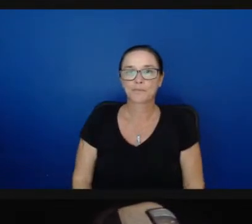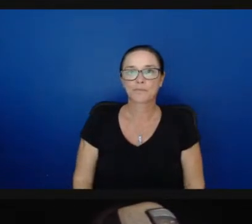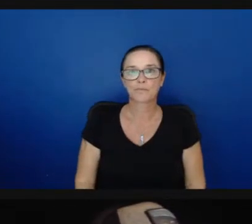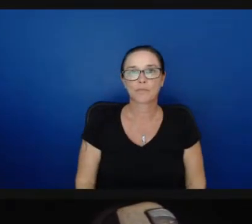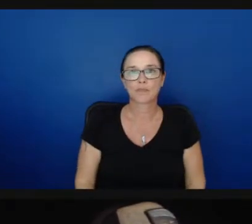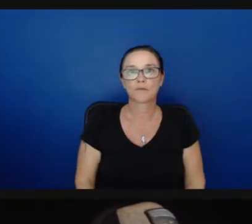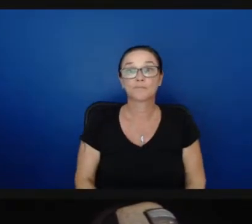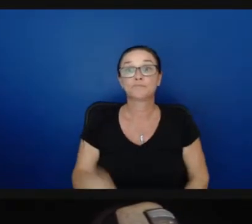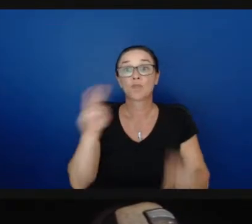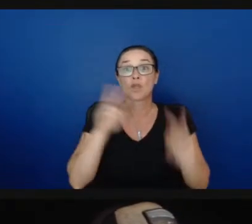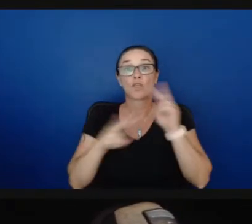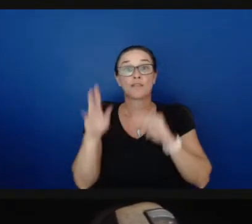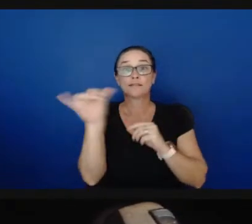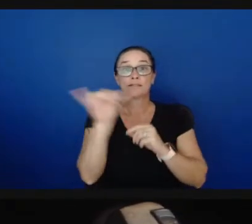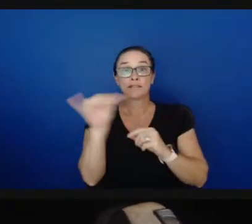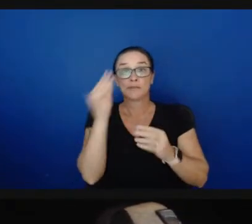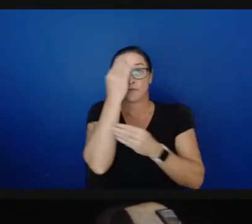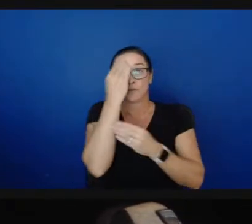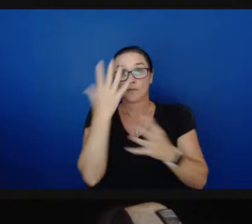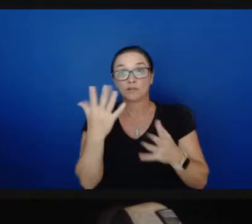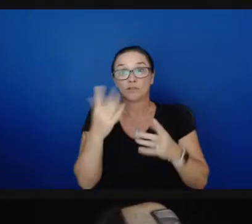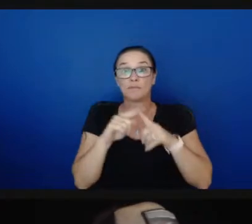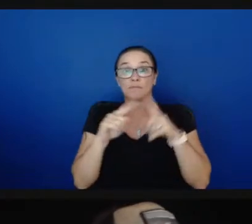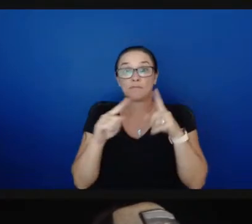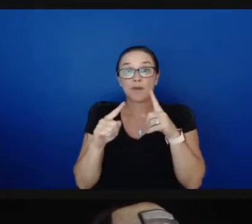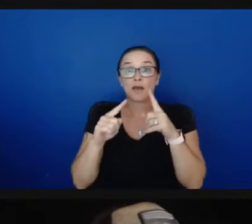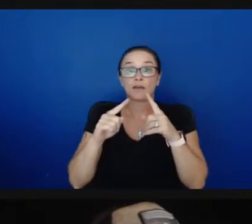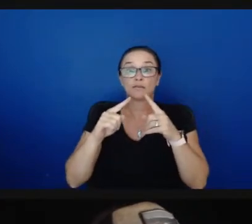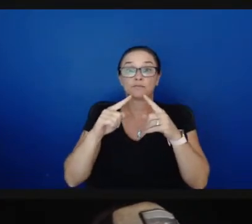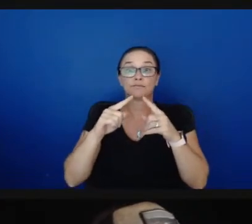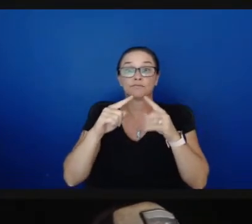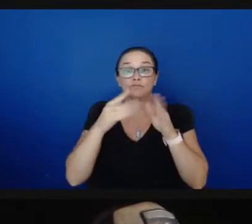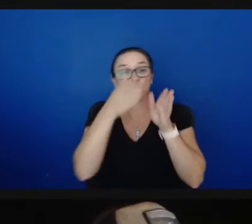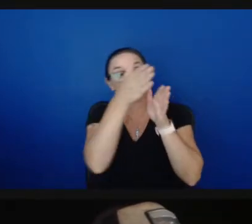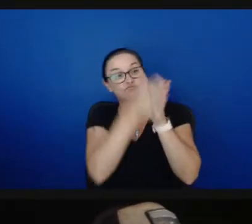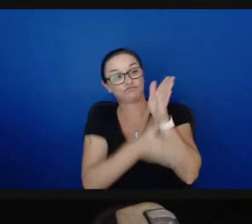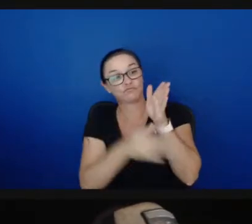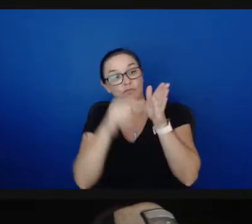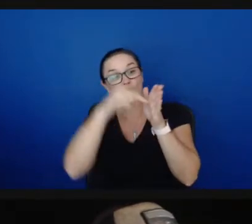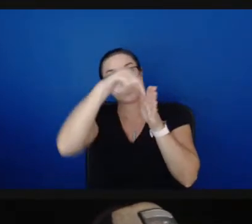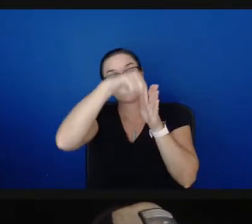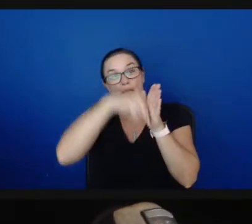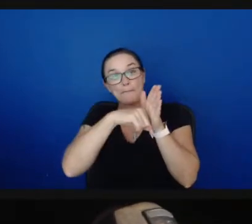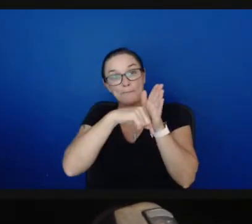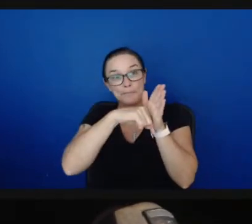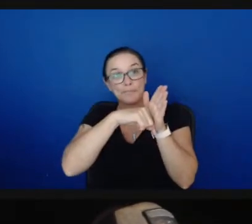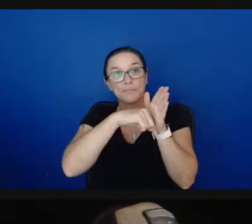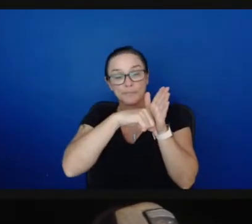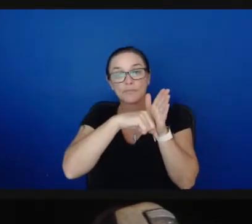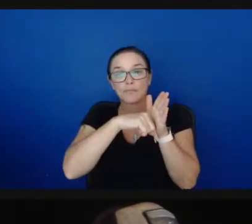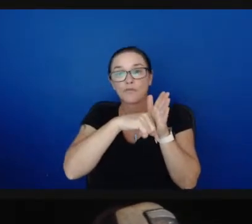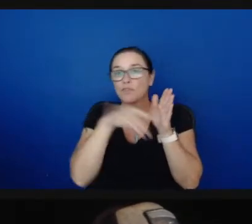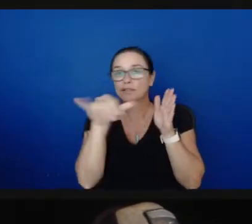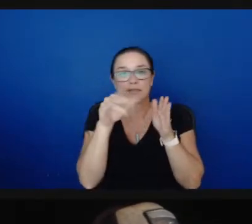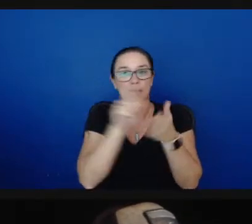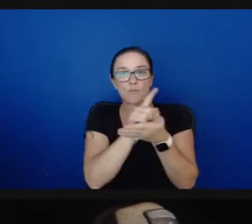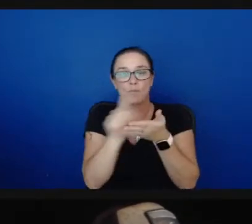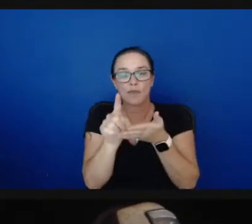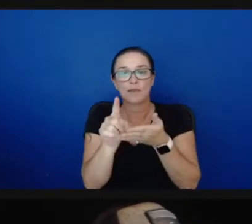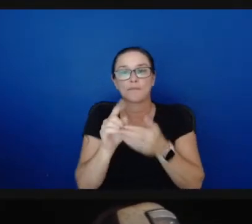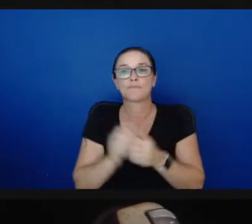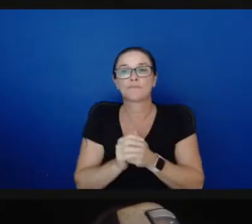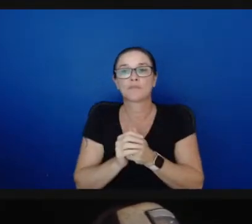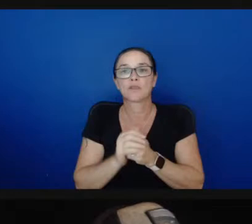Looking at that same data, but split it out among the depth ranges for that same week of time, it's these